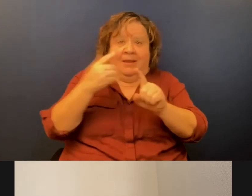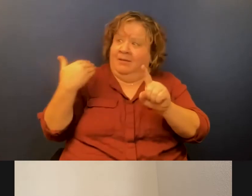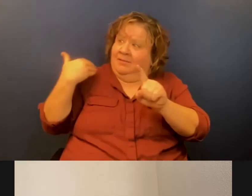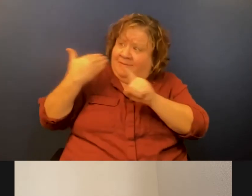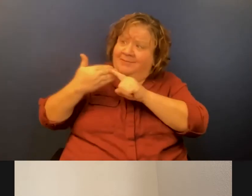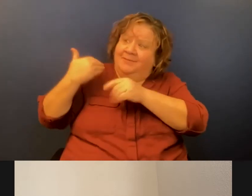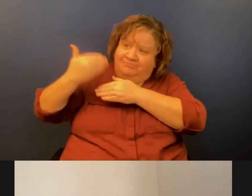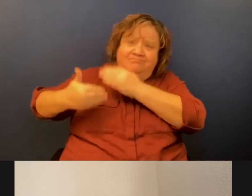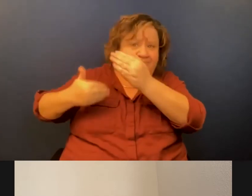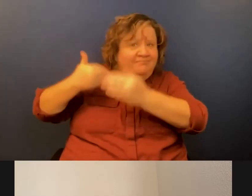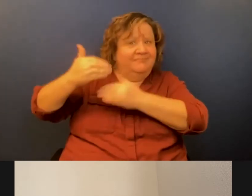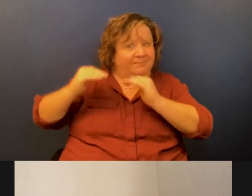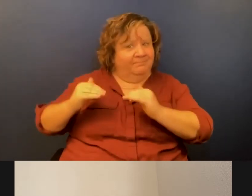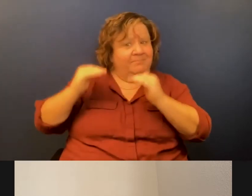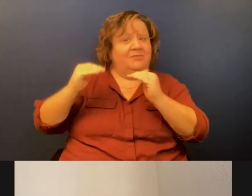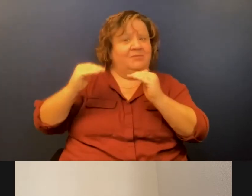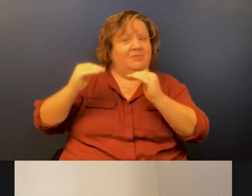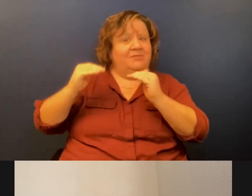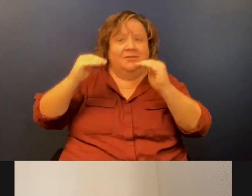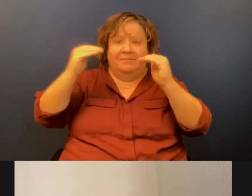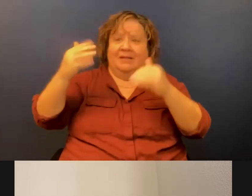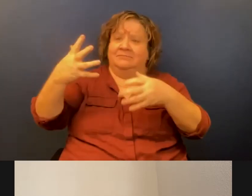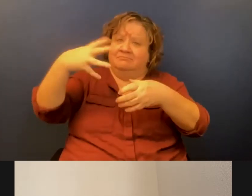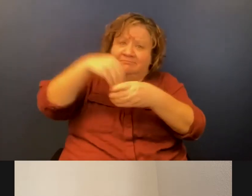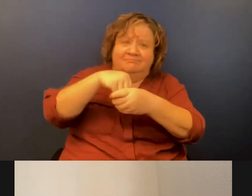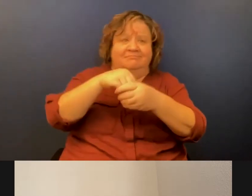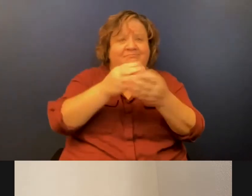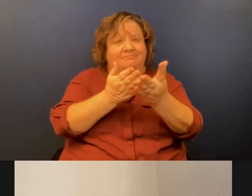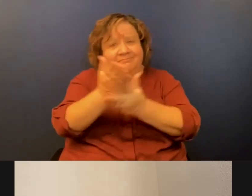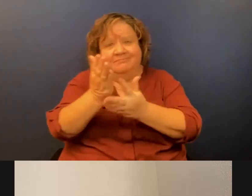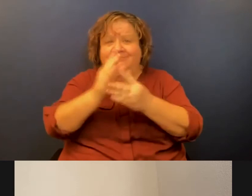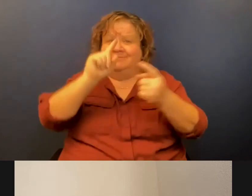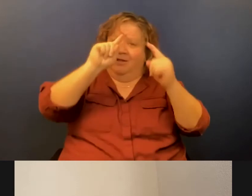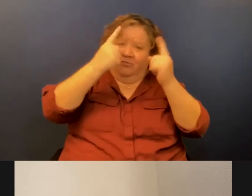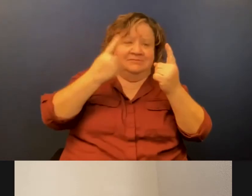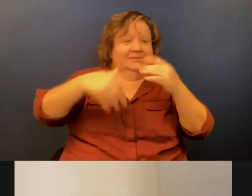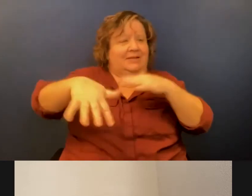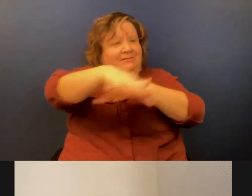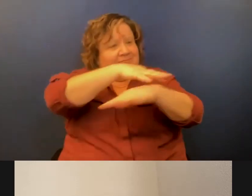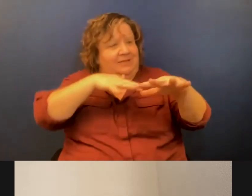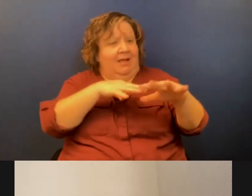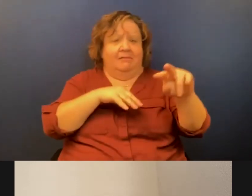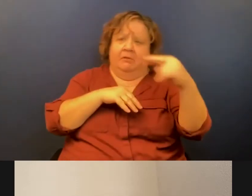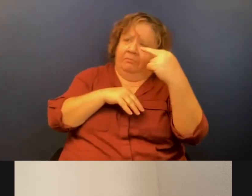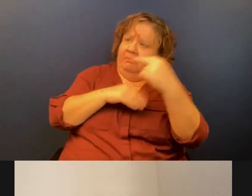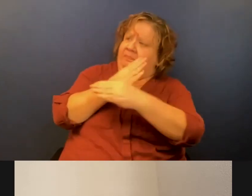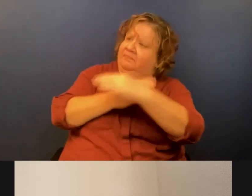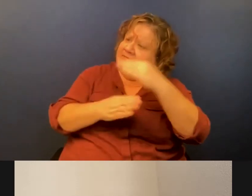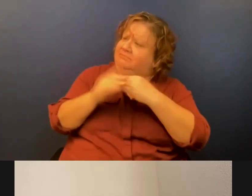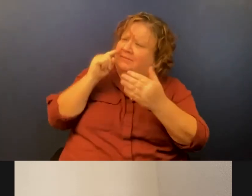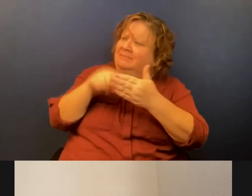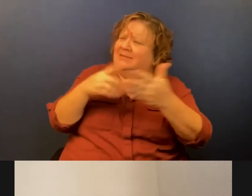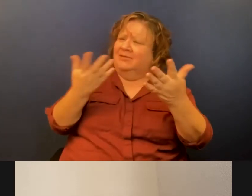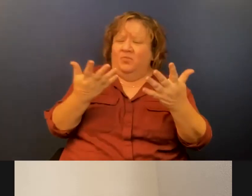these conversations going forward, organizations can make more of an effort to include people